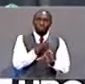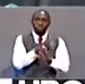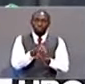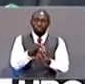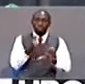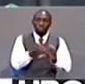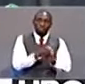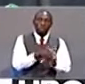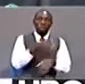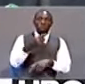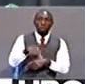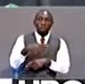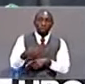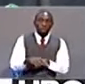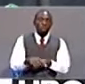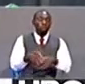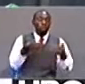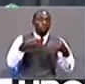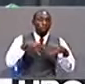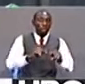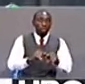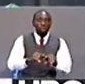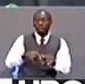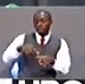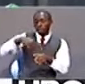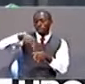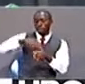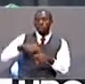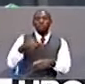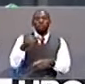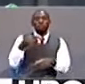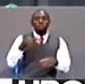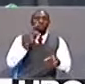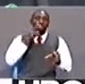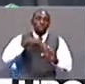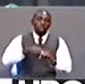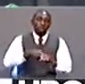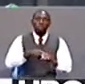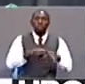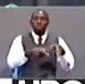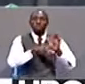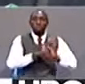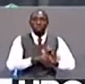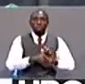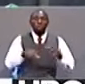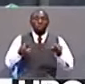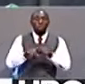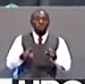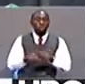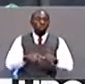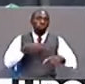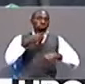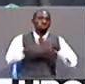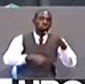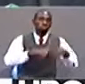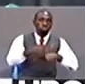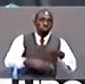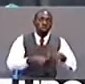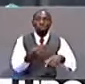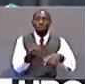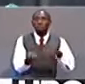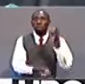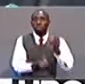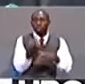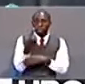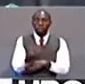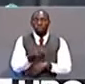content regulations within the petroleum laws. There are also ongoing opportunities by the